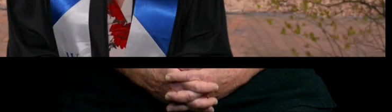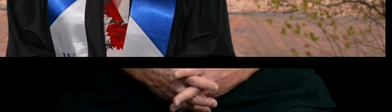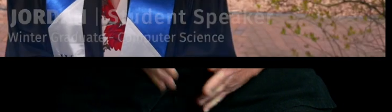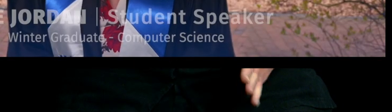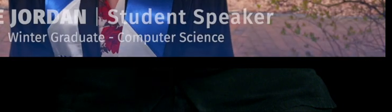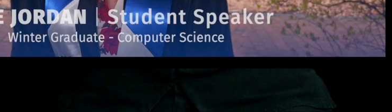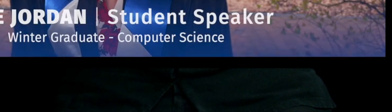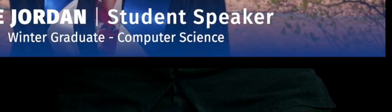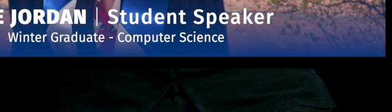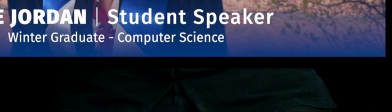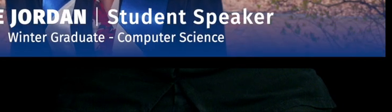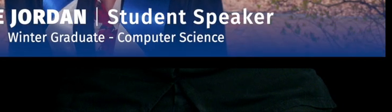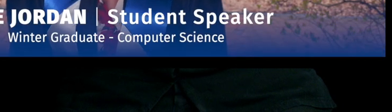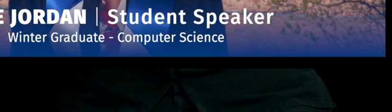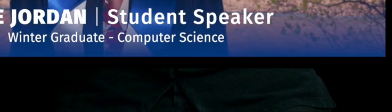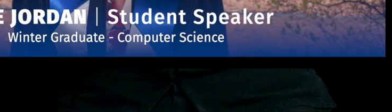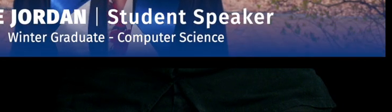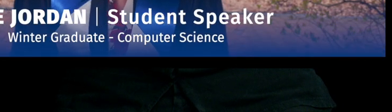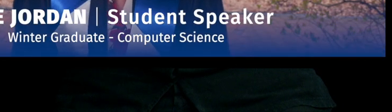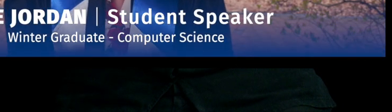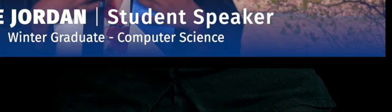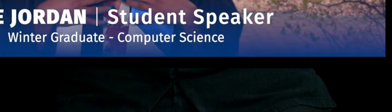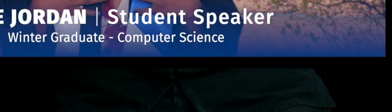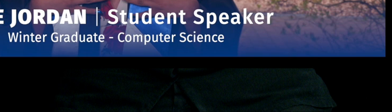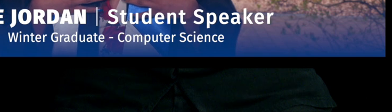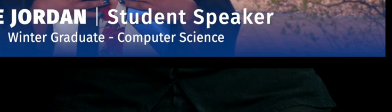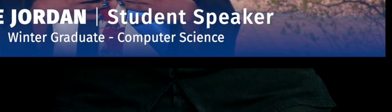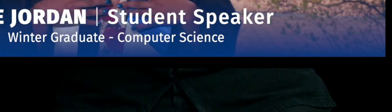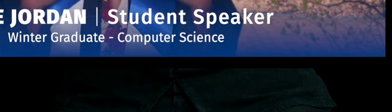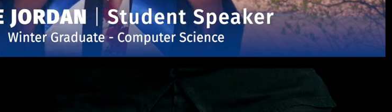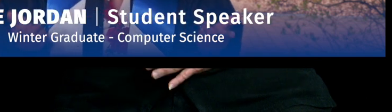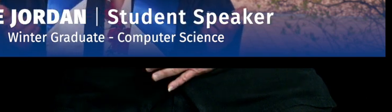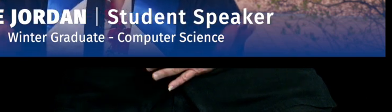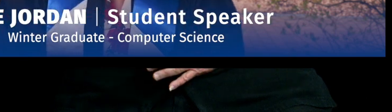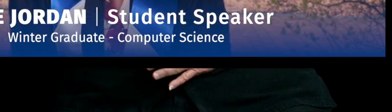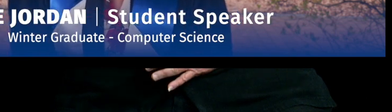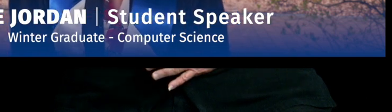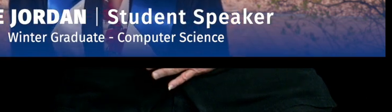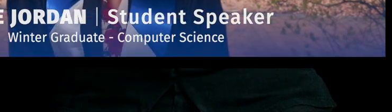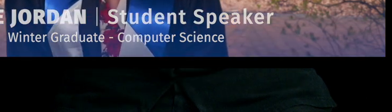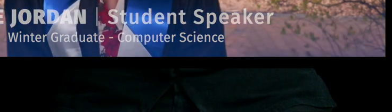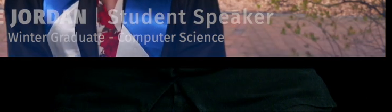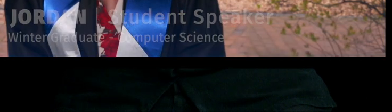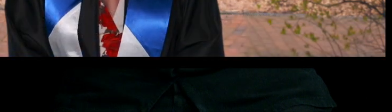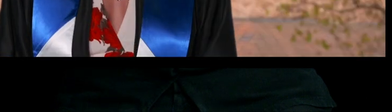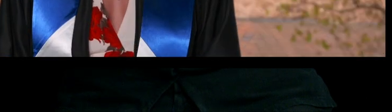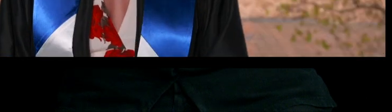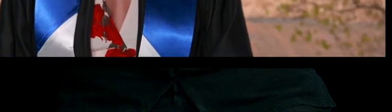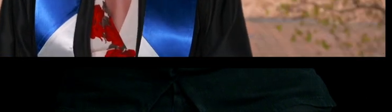Good afternoon, 2021 graduates, family, and friends. My name is Jade Jordan, and I'm honored to be speaking virtually with you